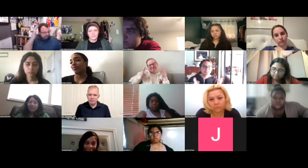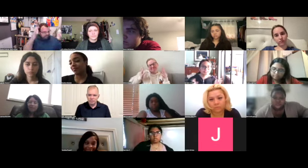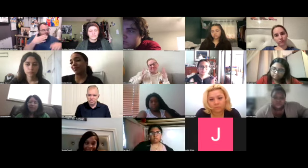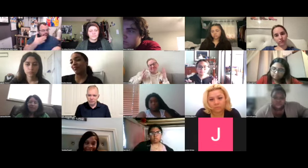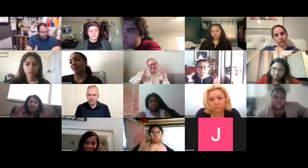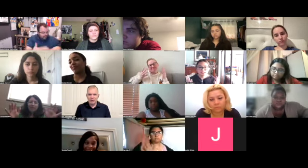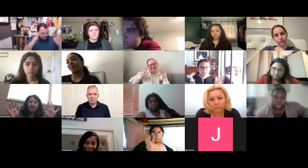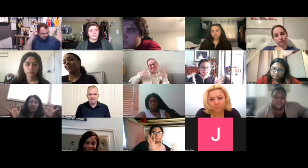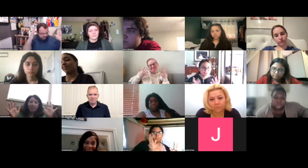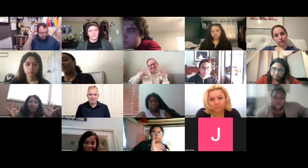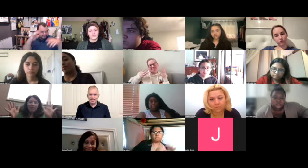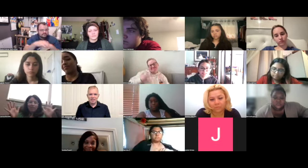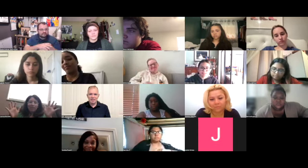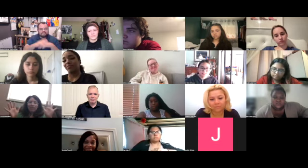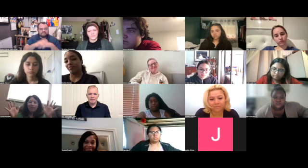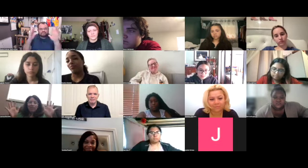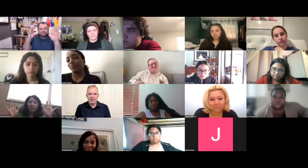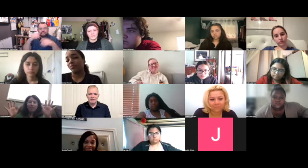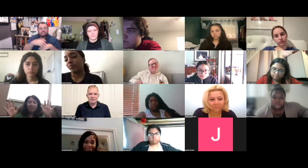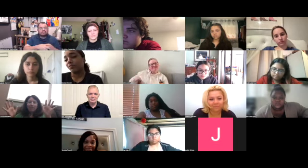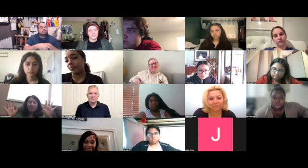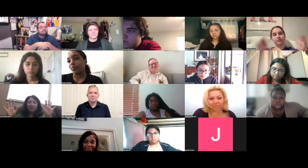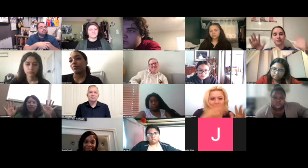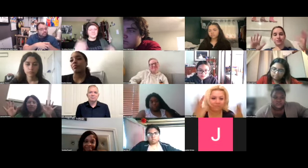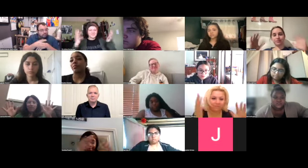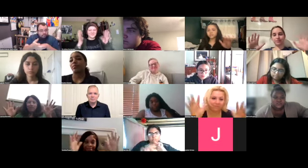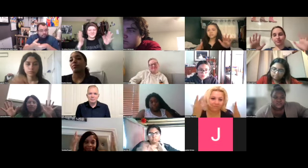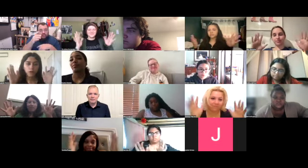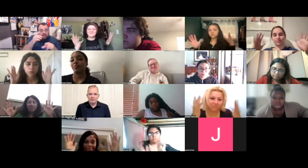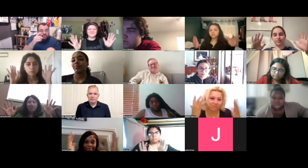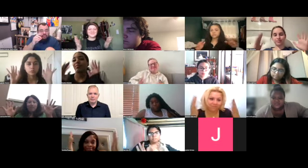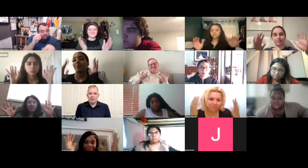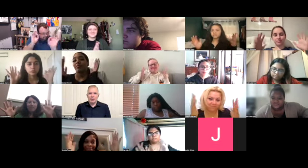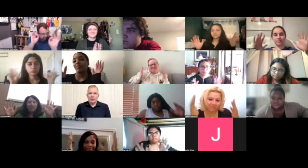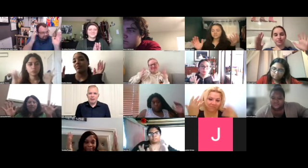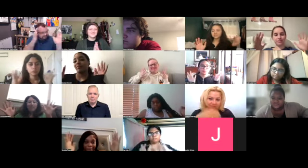Thank you for sharing. I appreciate that. Everybody give a hands up.